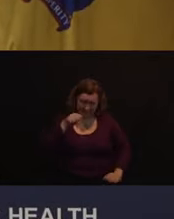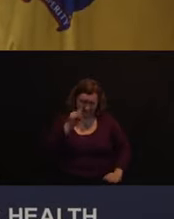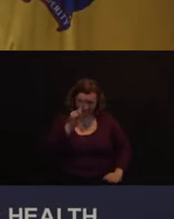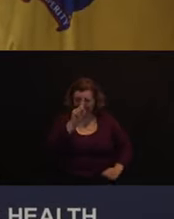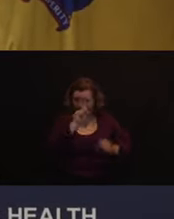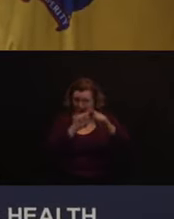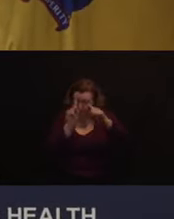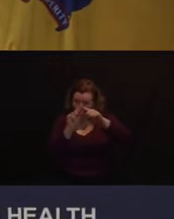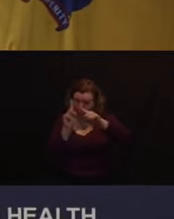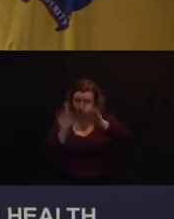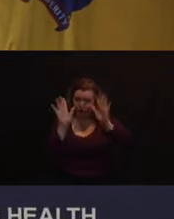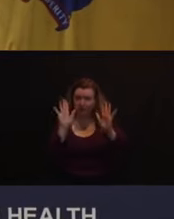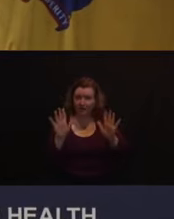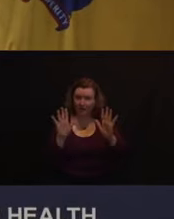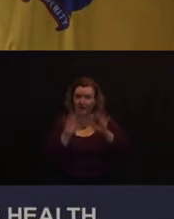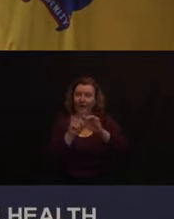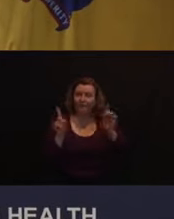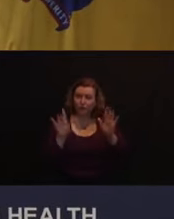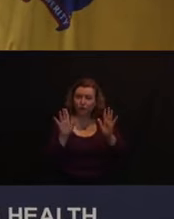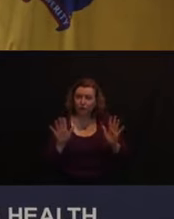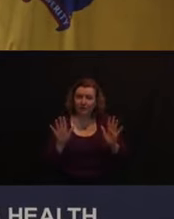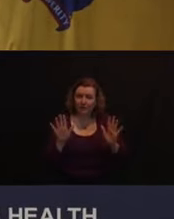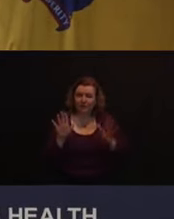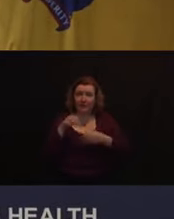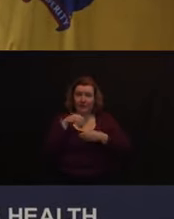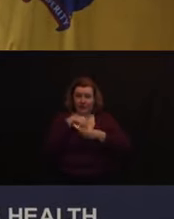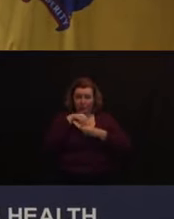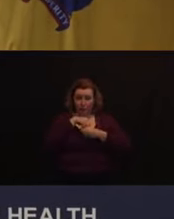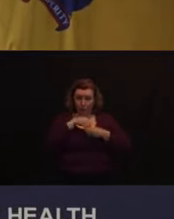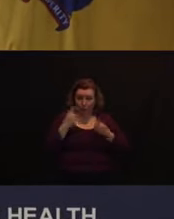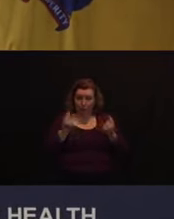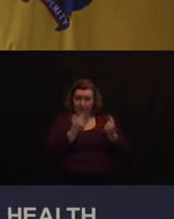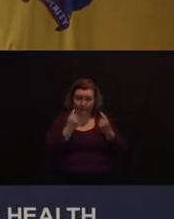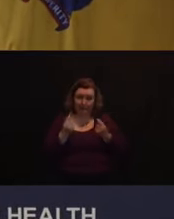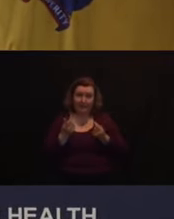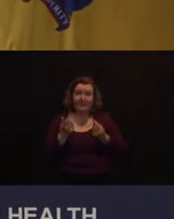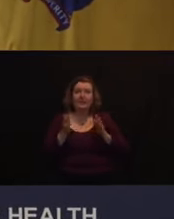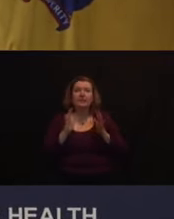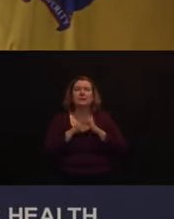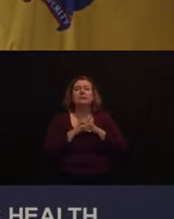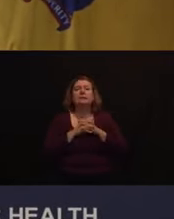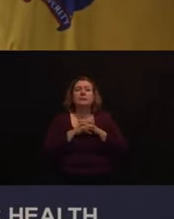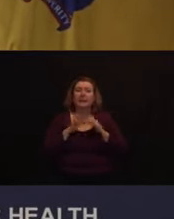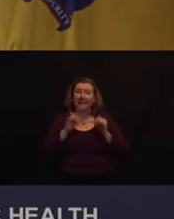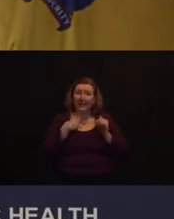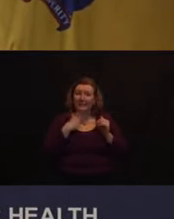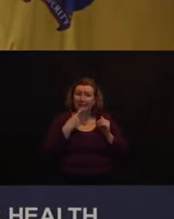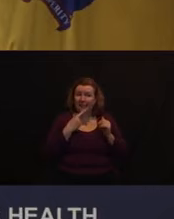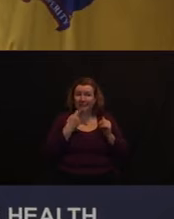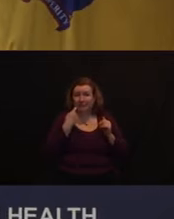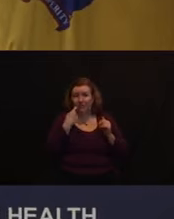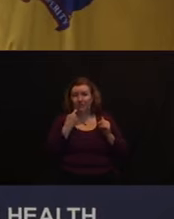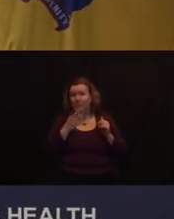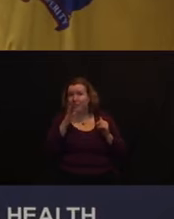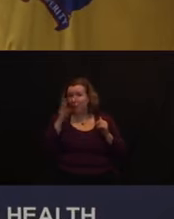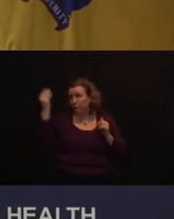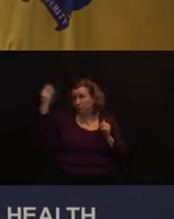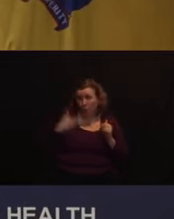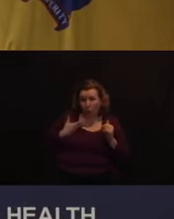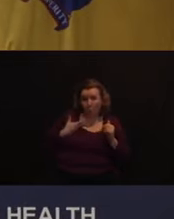particularly when we're indoors, we're going to have to continue to, as my late mother would say, I'm not even sure what this means, mind our P's and Q's.